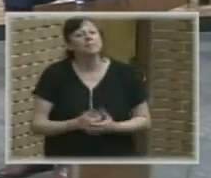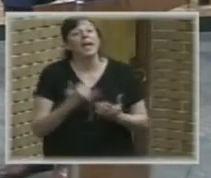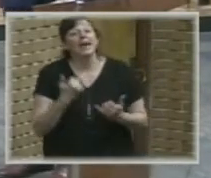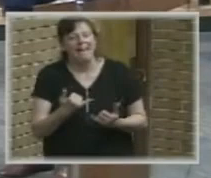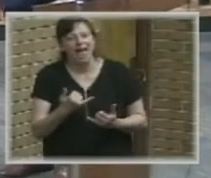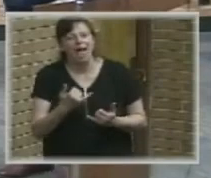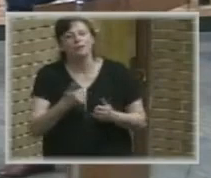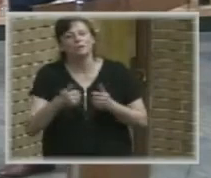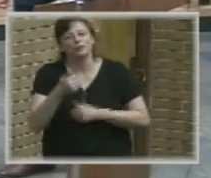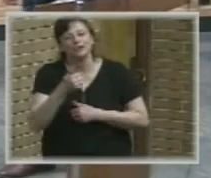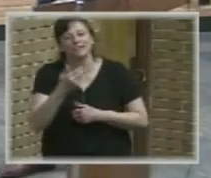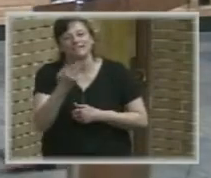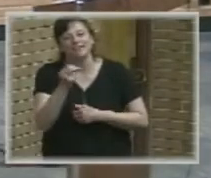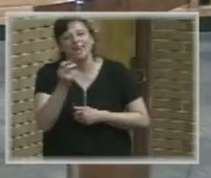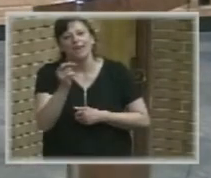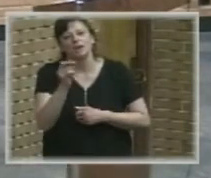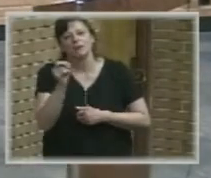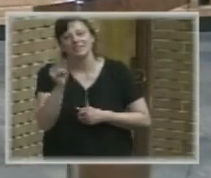Chief Henderson.